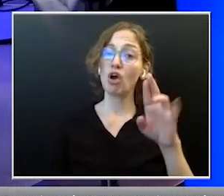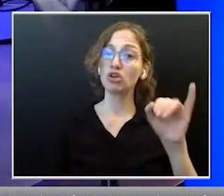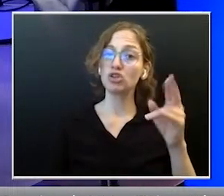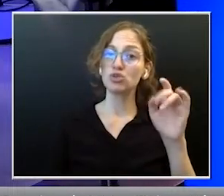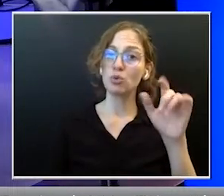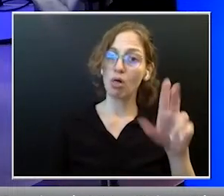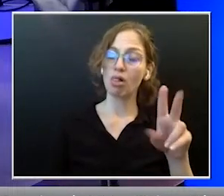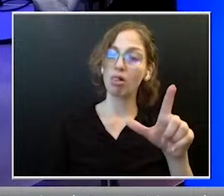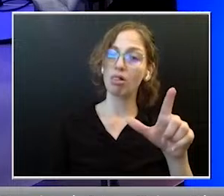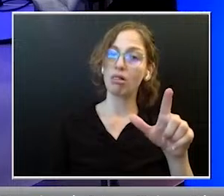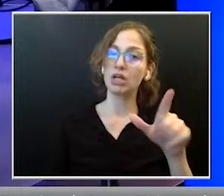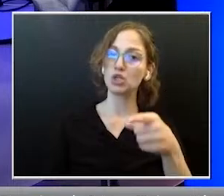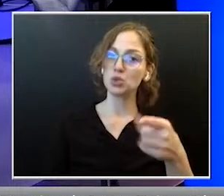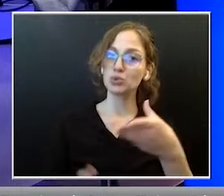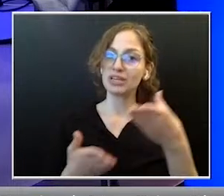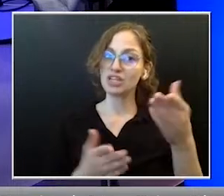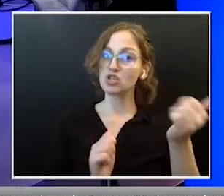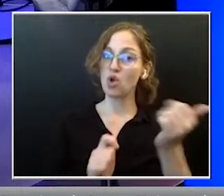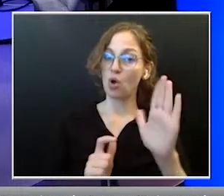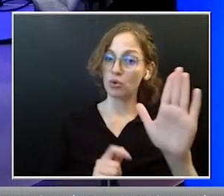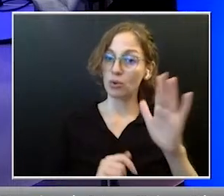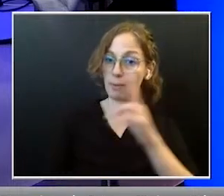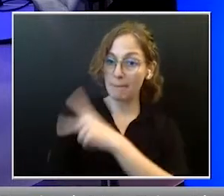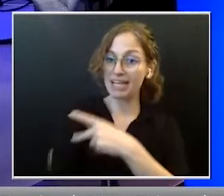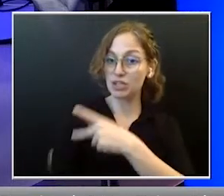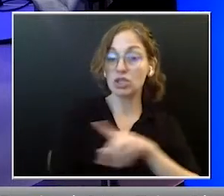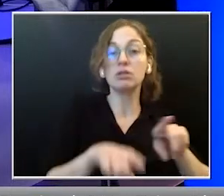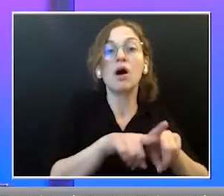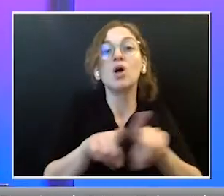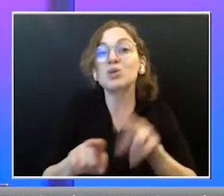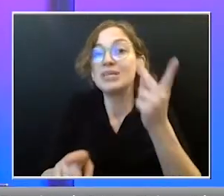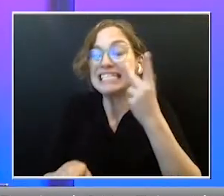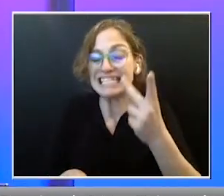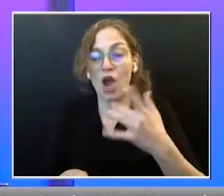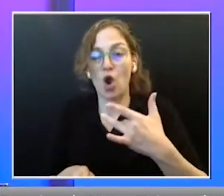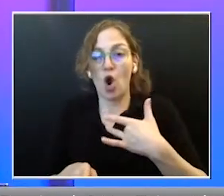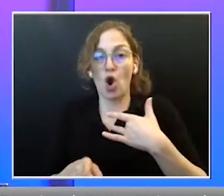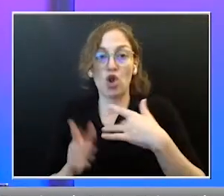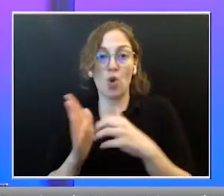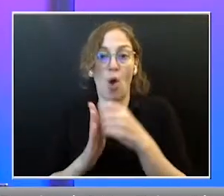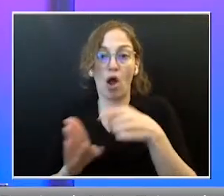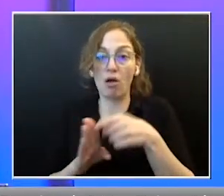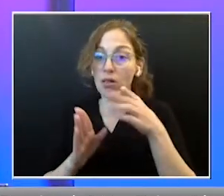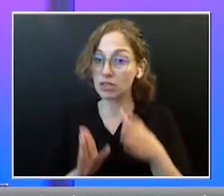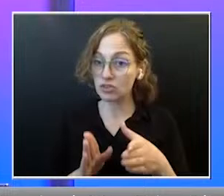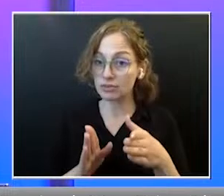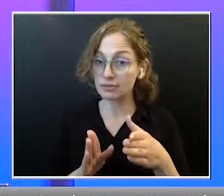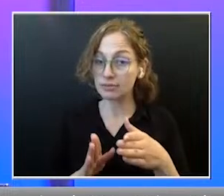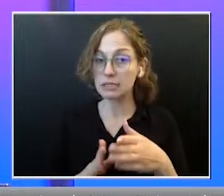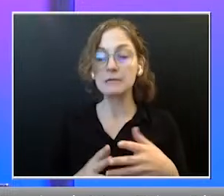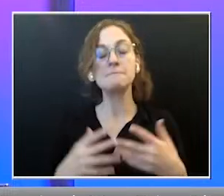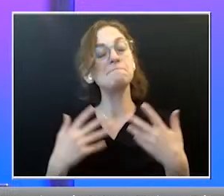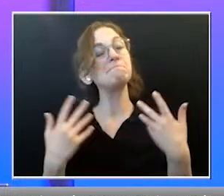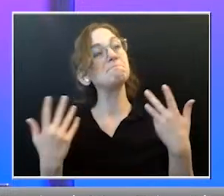see also see a cardio-oncologist? How does that work? Well, I mean, if they had the availability, that would be wonderful.